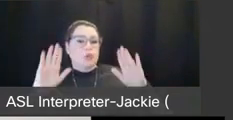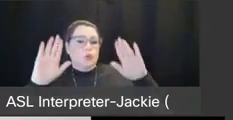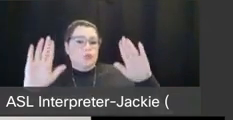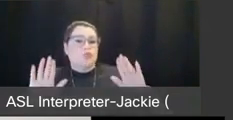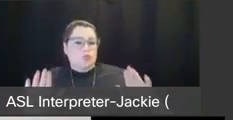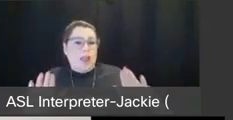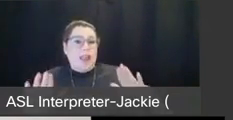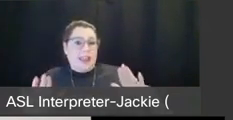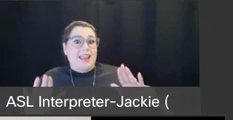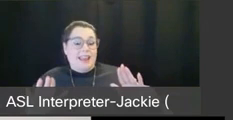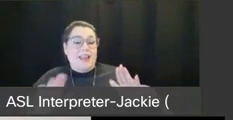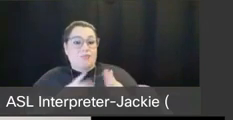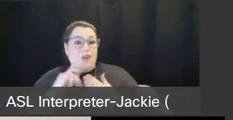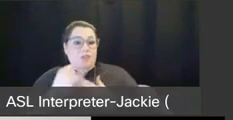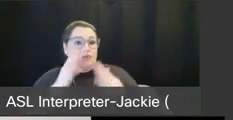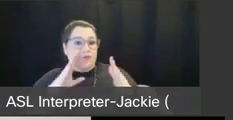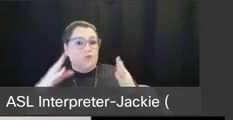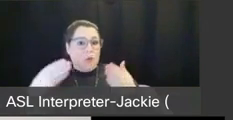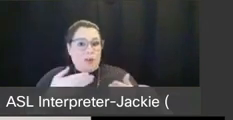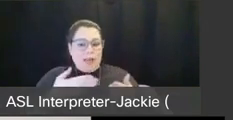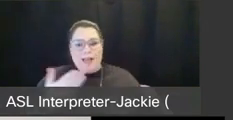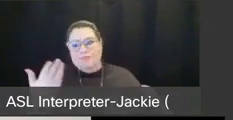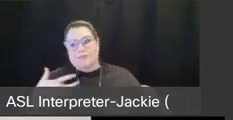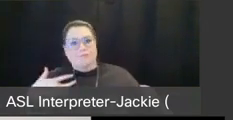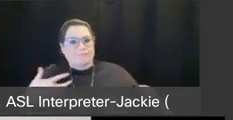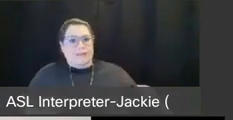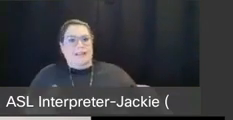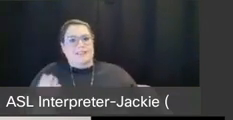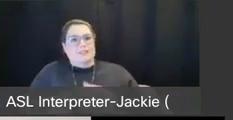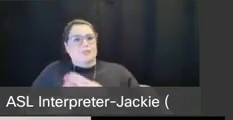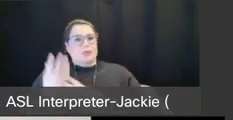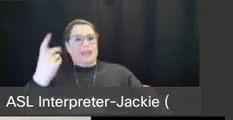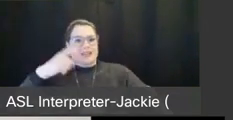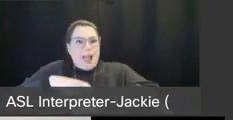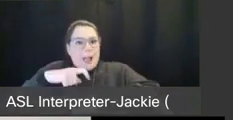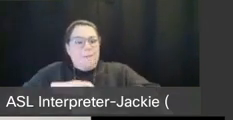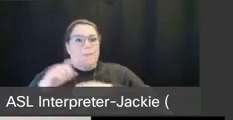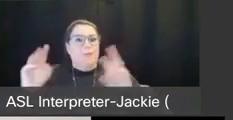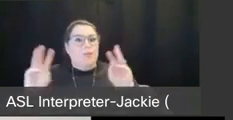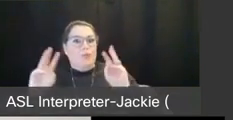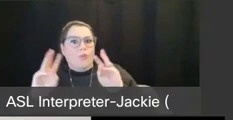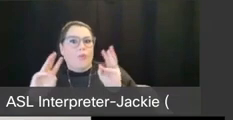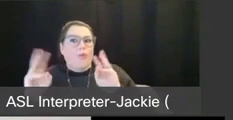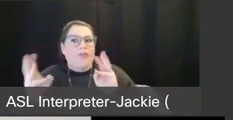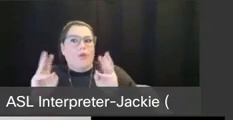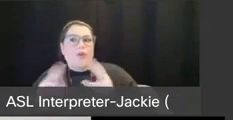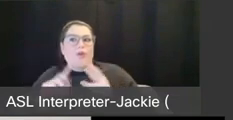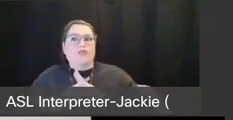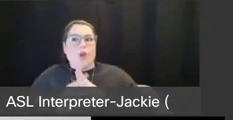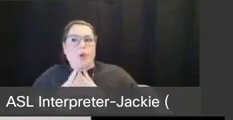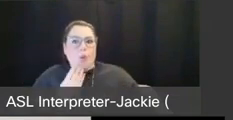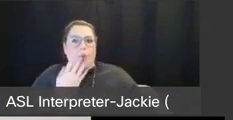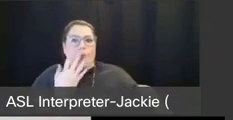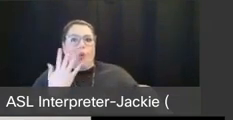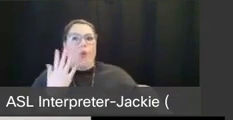project because as soon as spring starts, or as our weather is, restarts again and